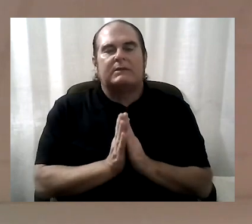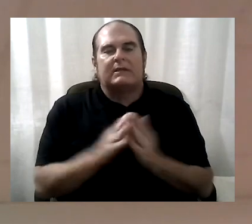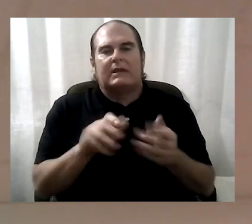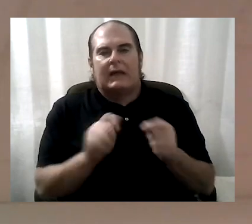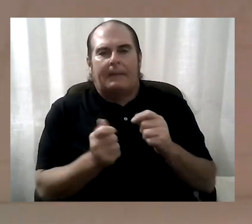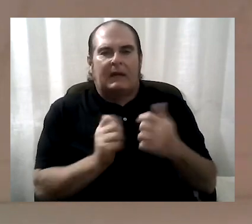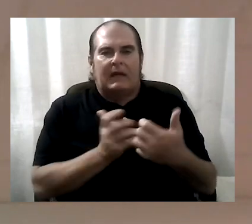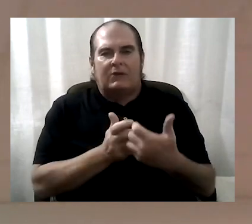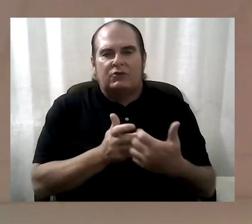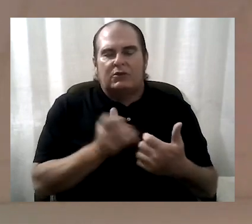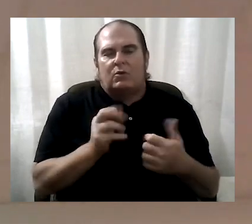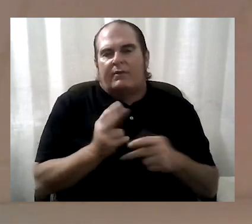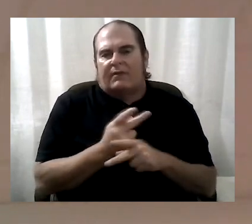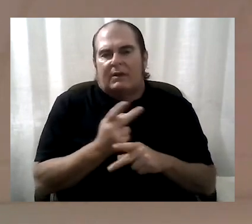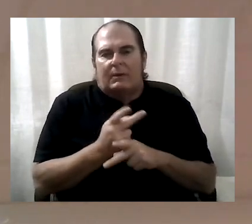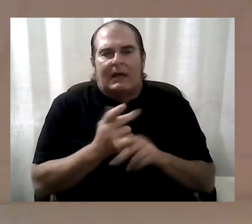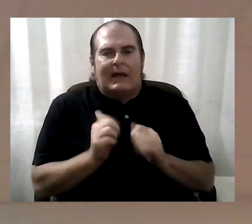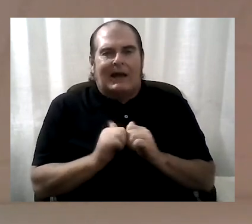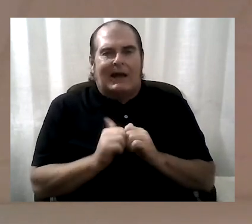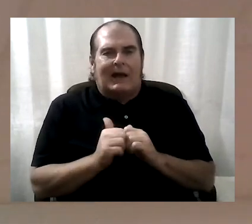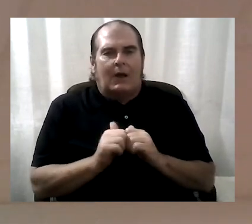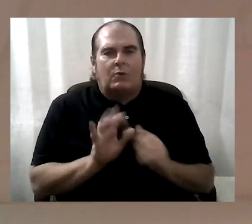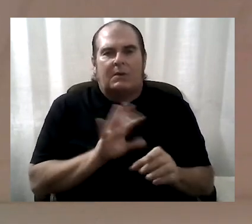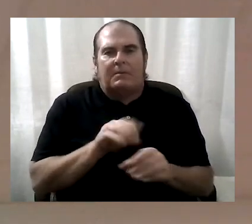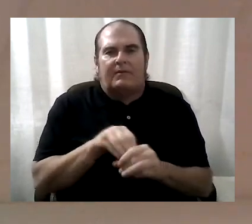Texas, and our phone number is